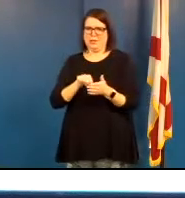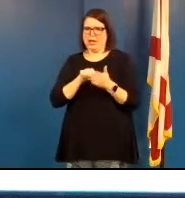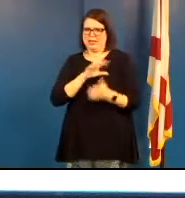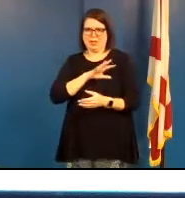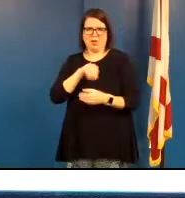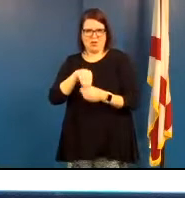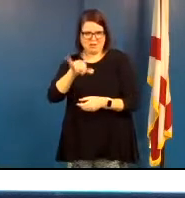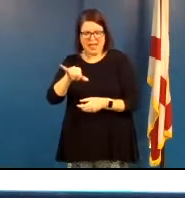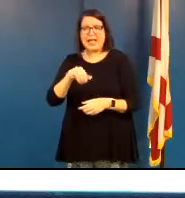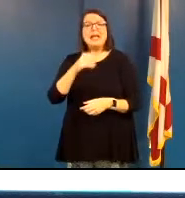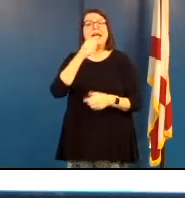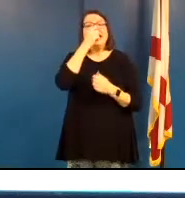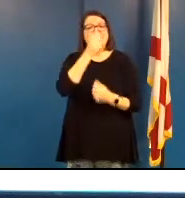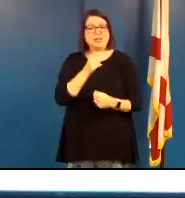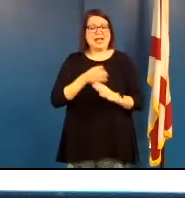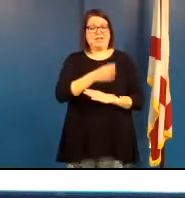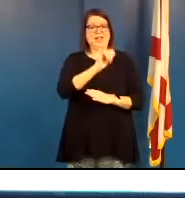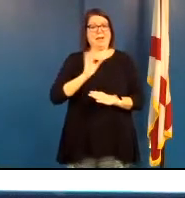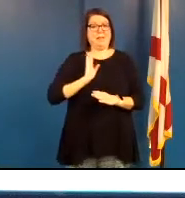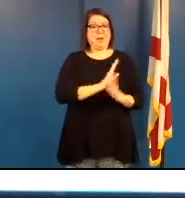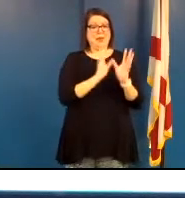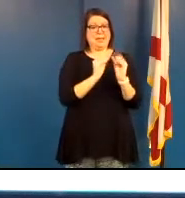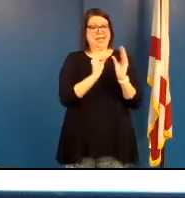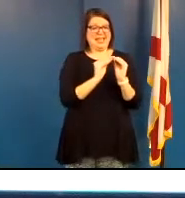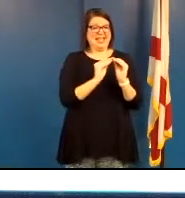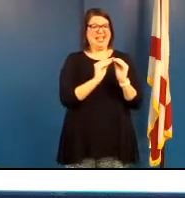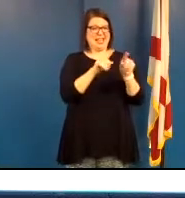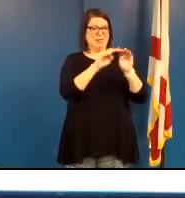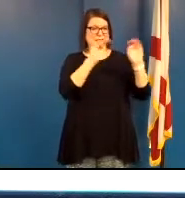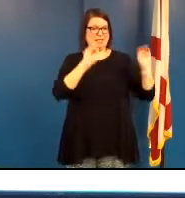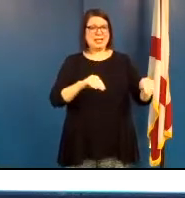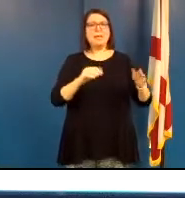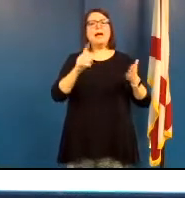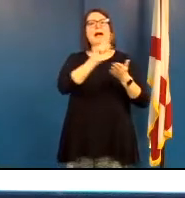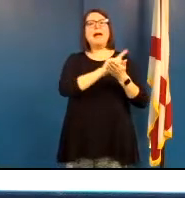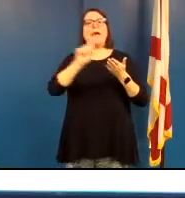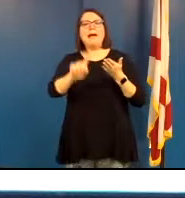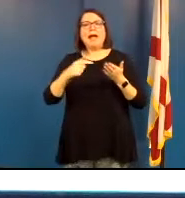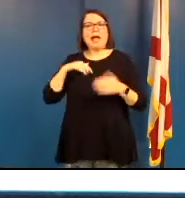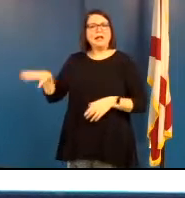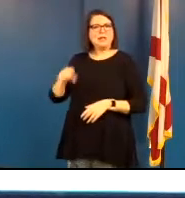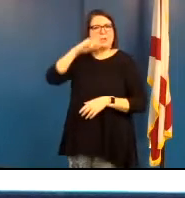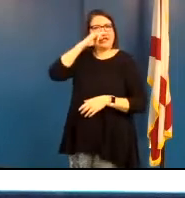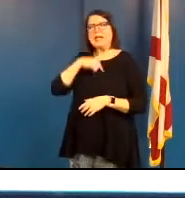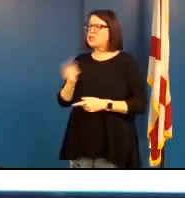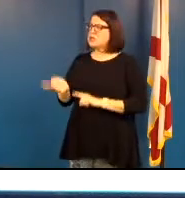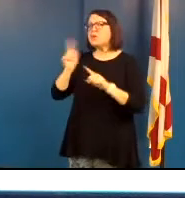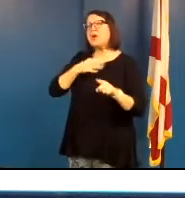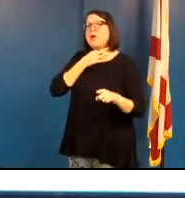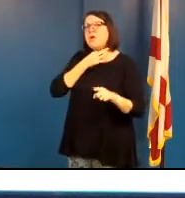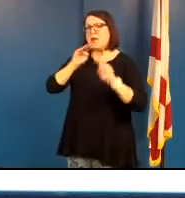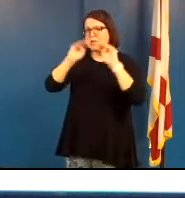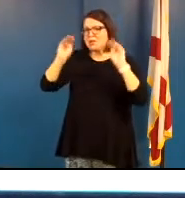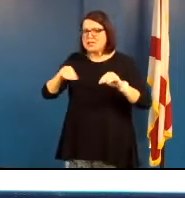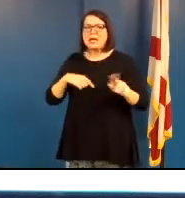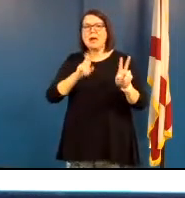I took my kids up there for the first time, and they understood the art way more than I did, so it